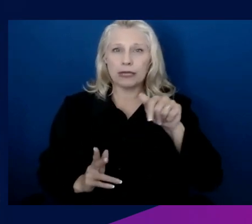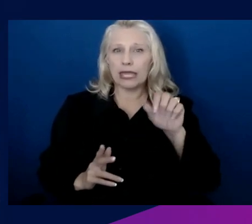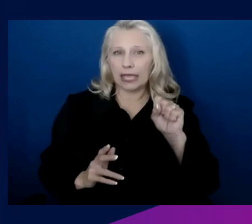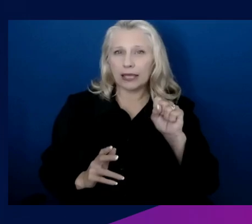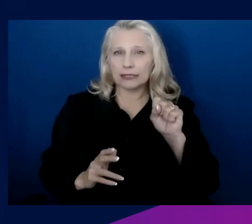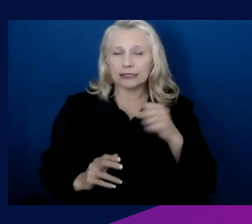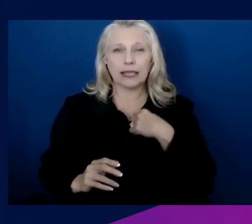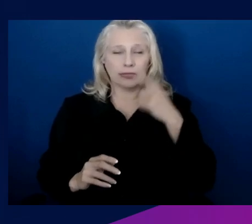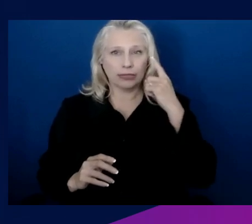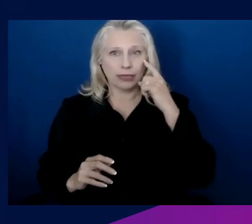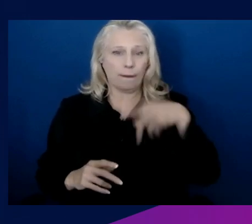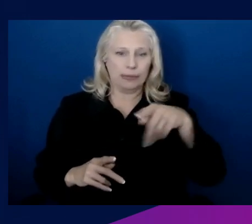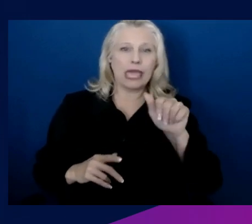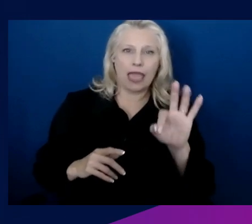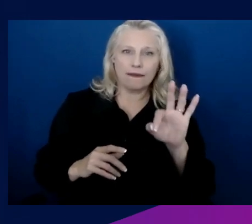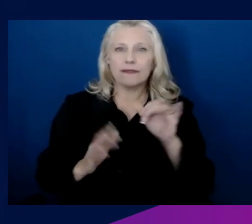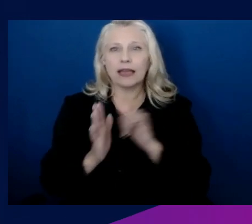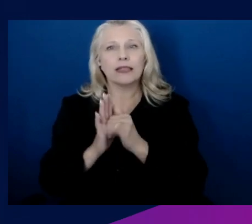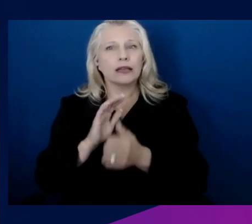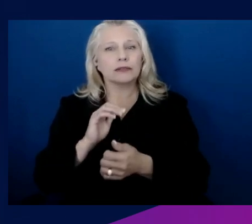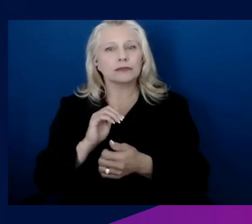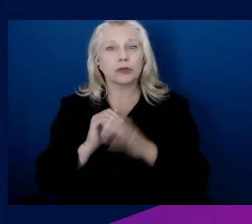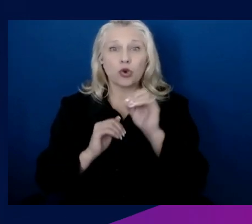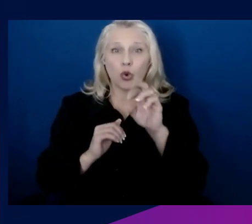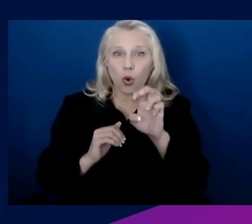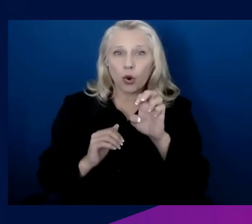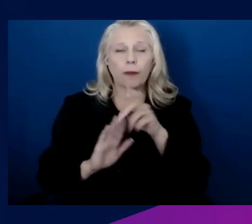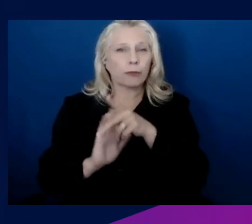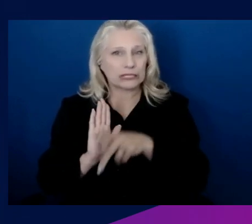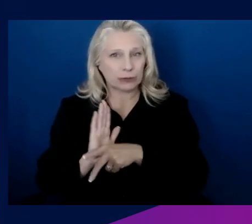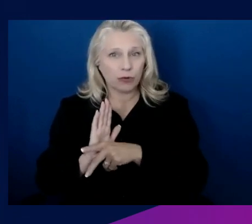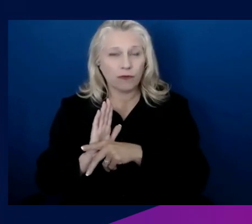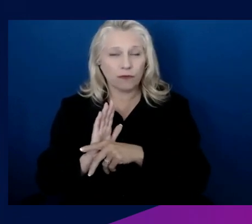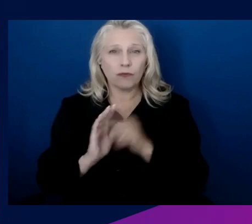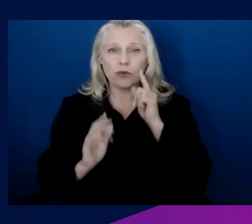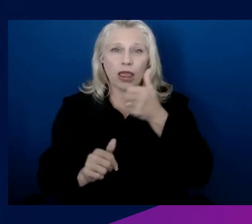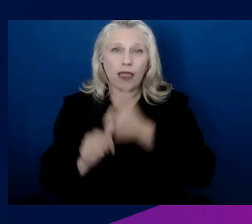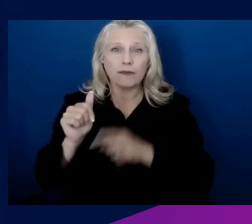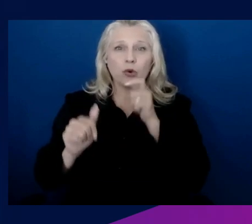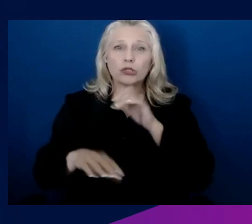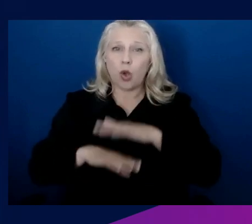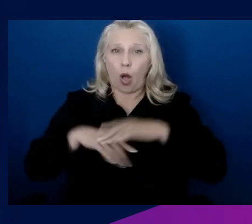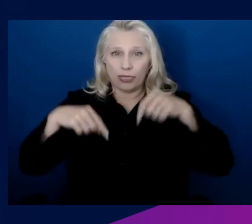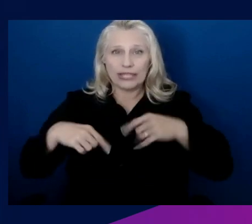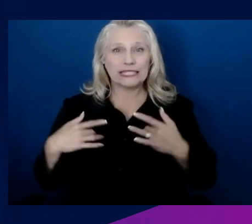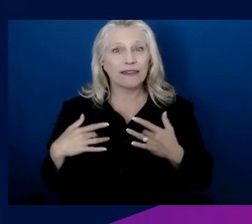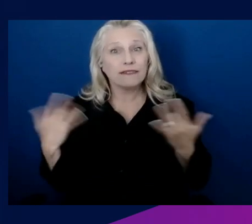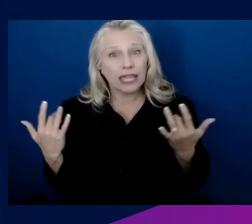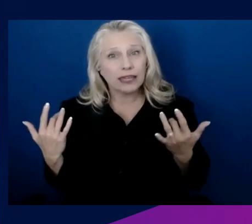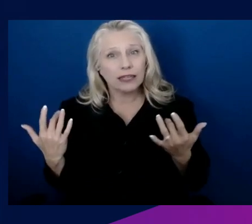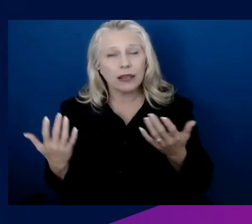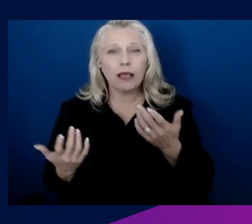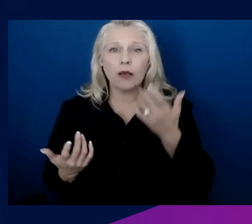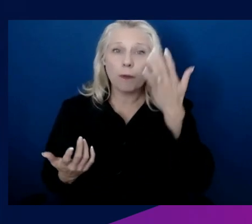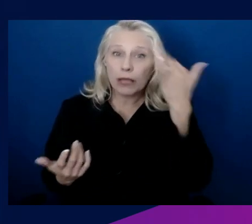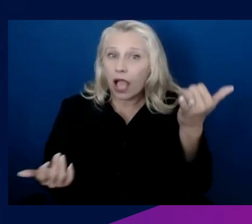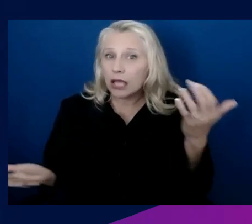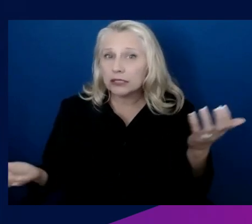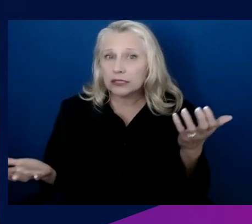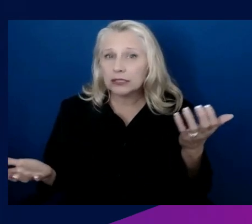most people who are on this, for everybody who is on this event, because we